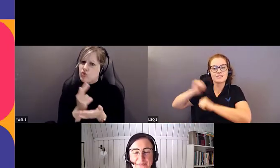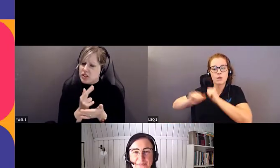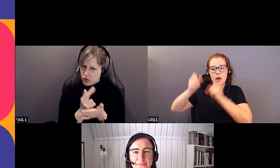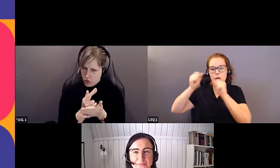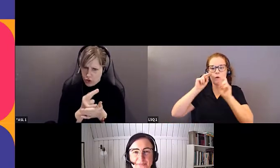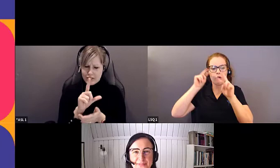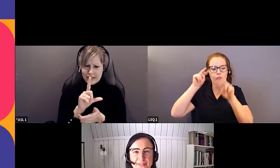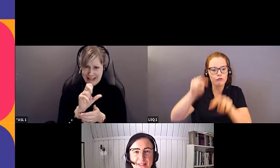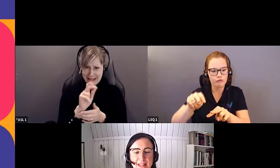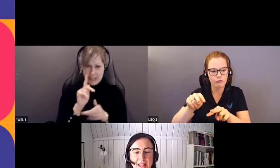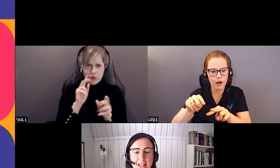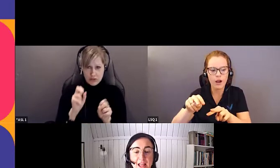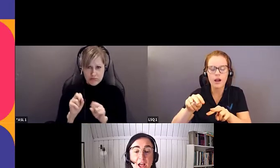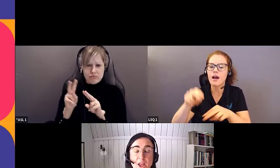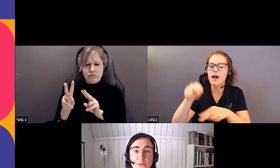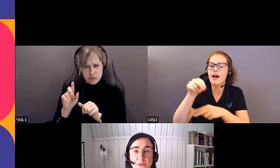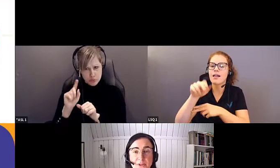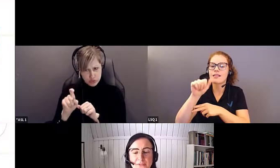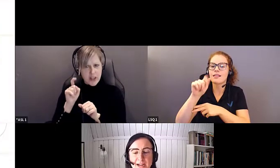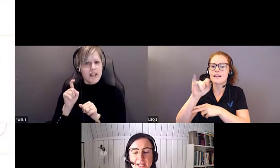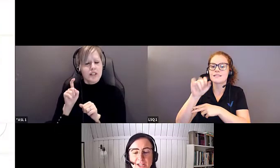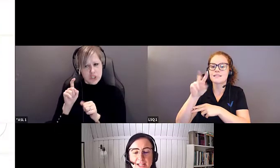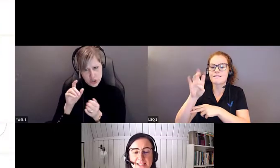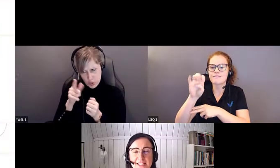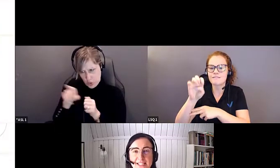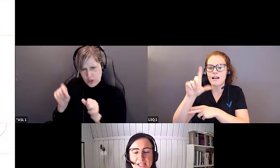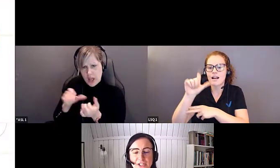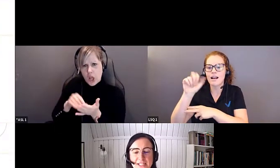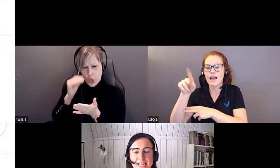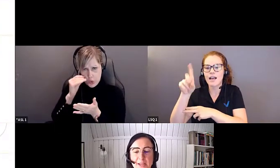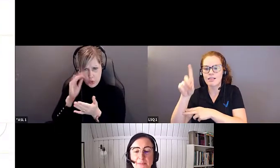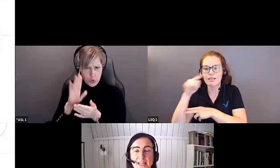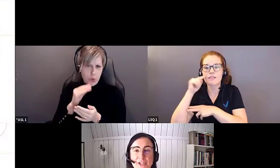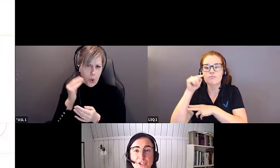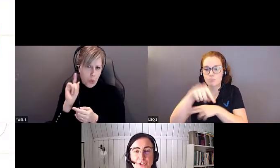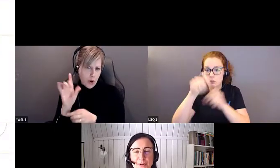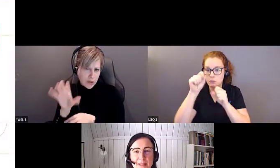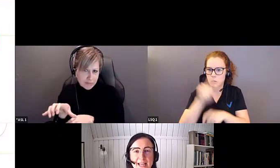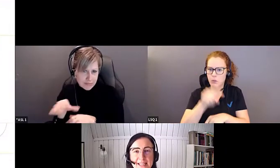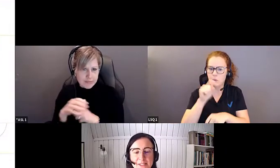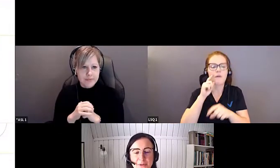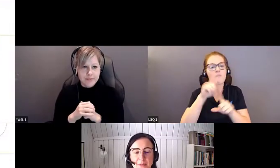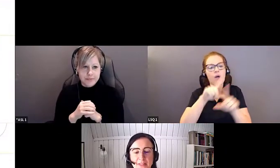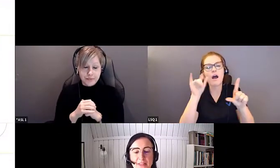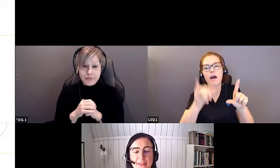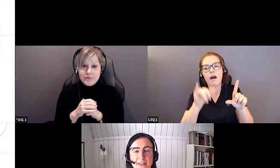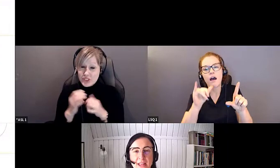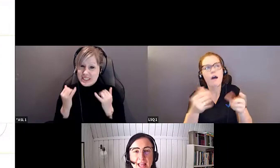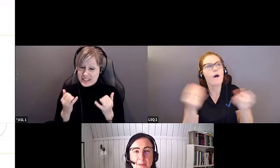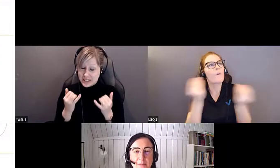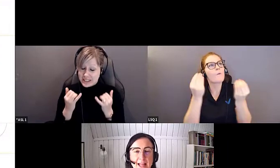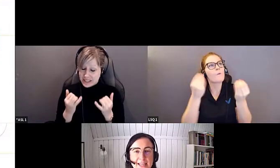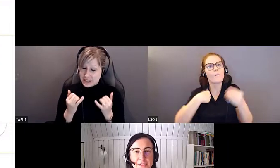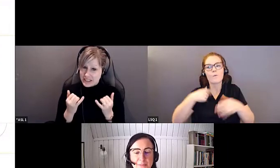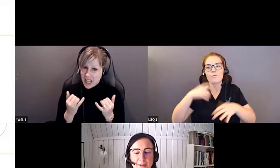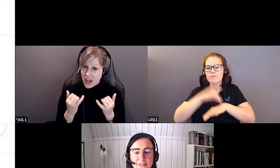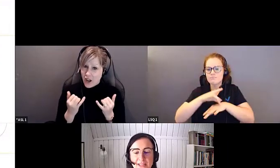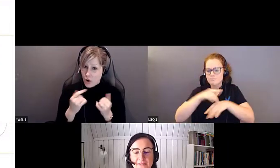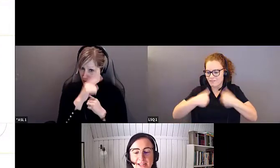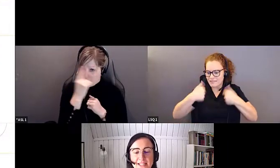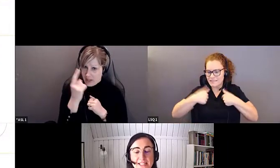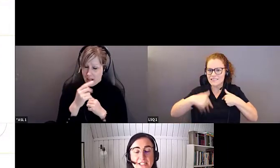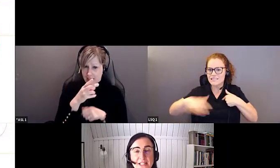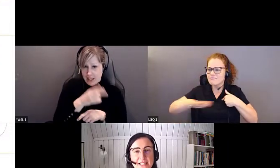chat. I also want to recognize that this session is taking place during Black History Month, and Black History